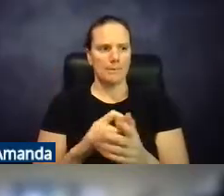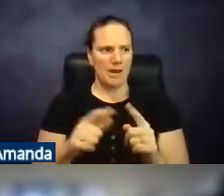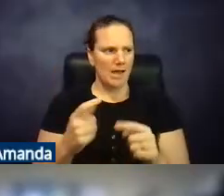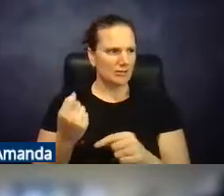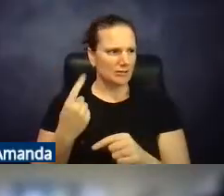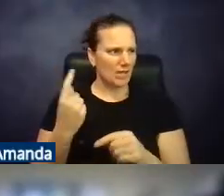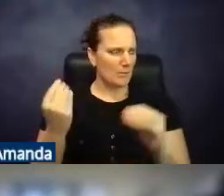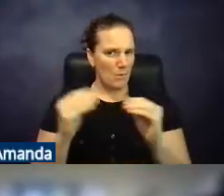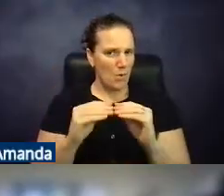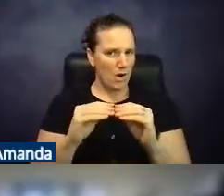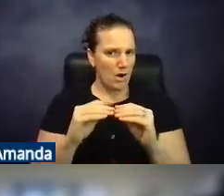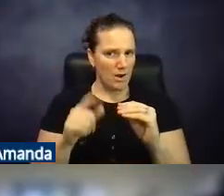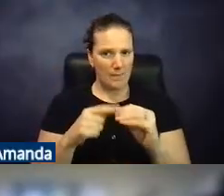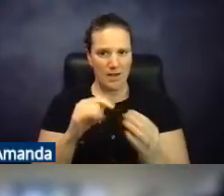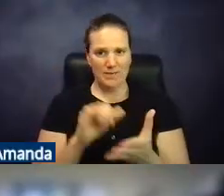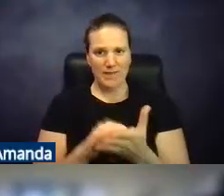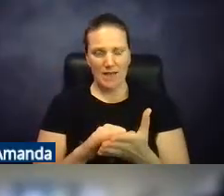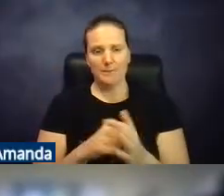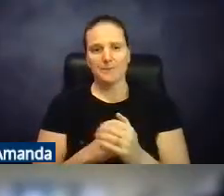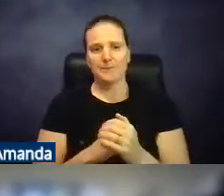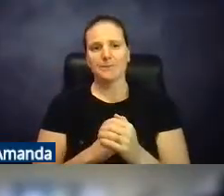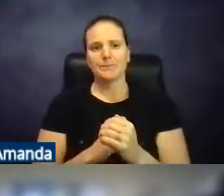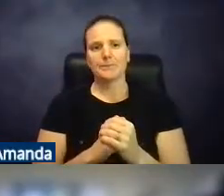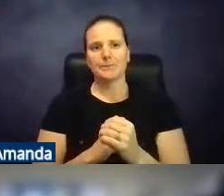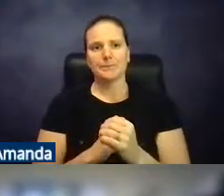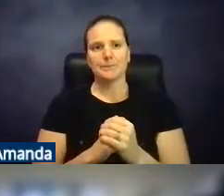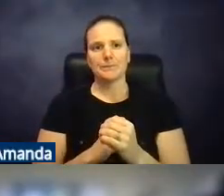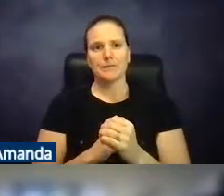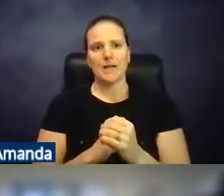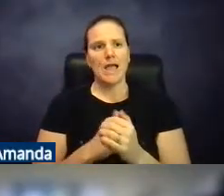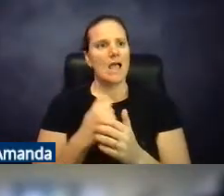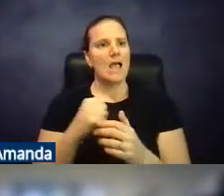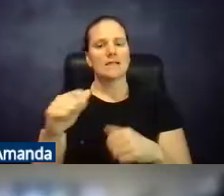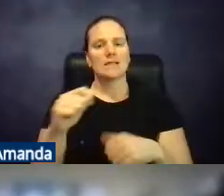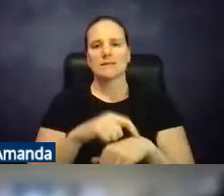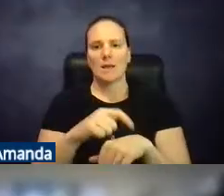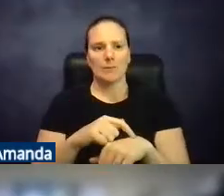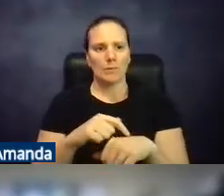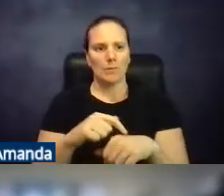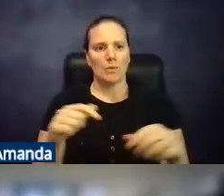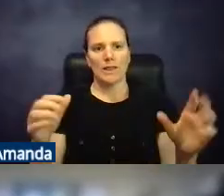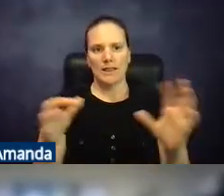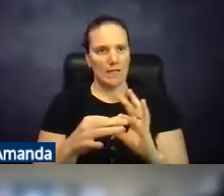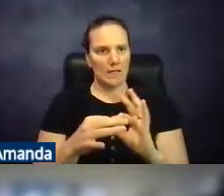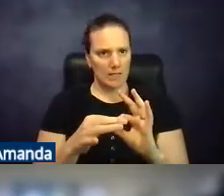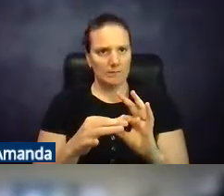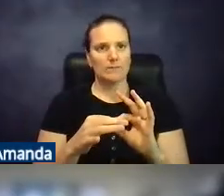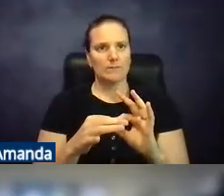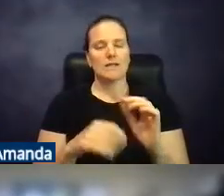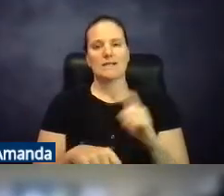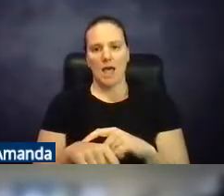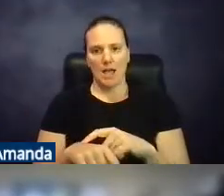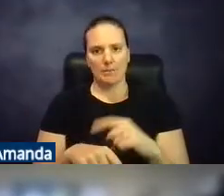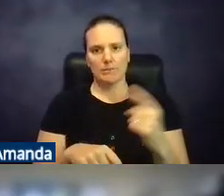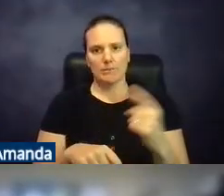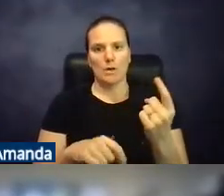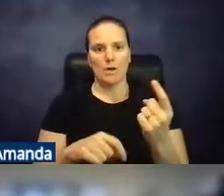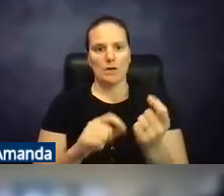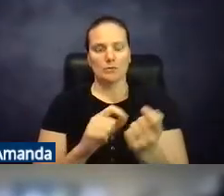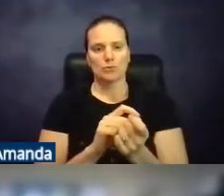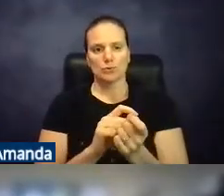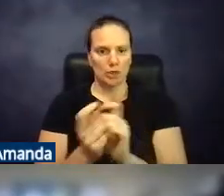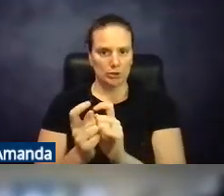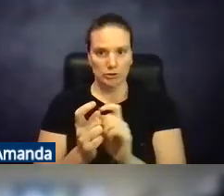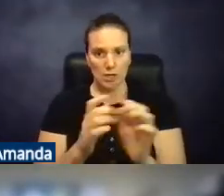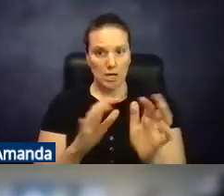about that because it is becoming, anytime we lengthen the time that somebody has to traverse and